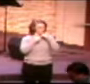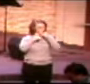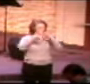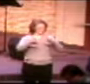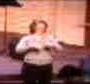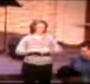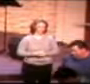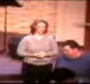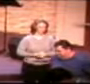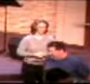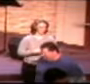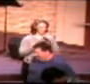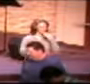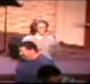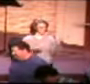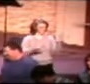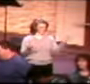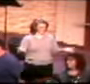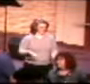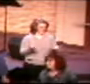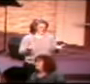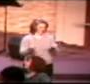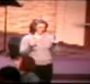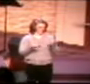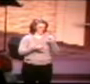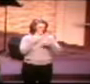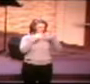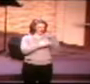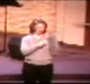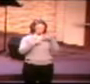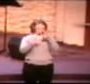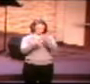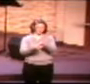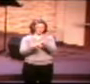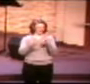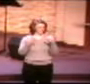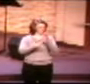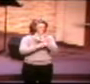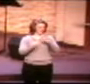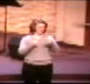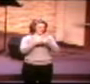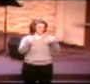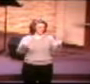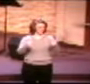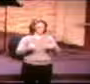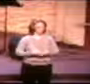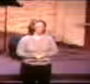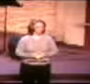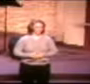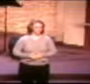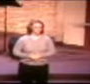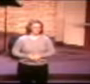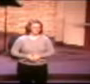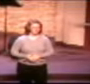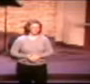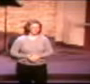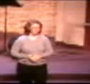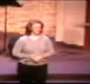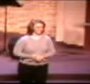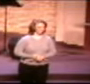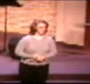blessing. Thank you for being here, and what God has joined together, let us never separate.